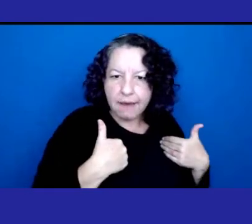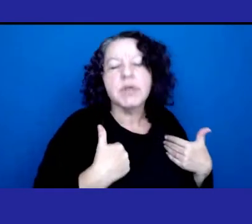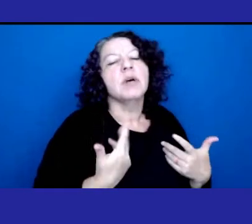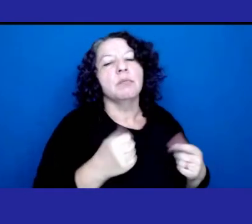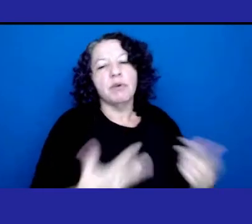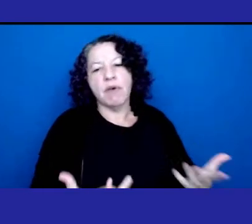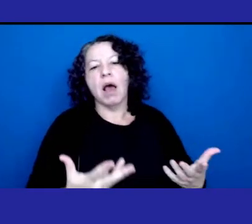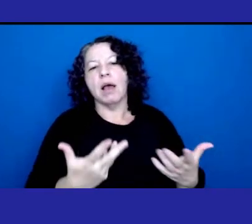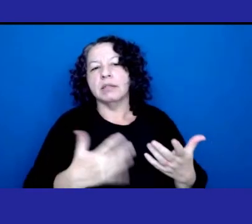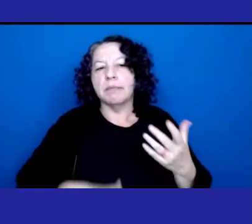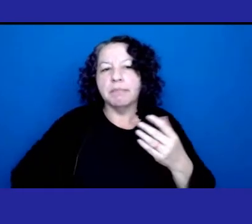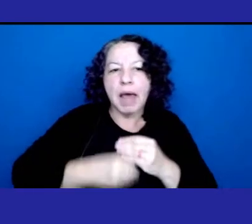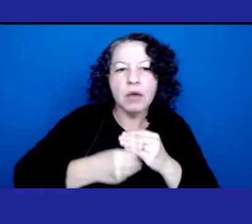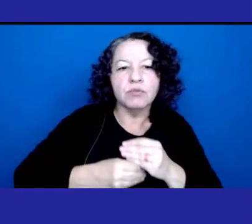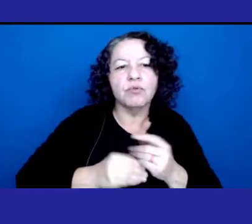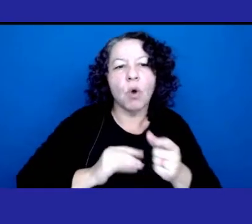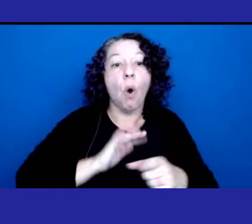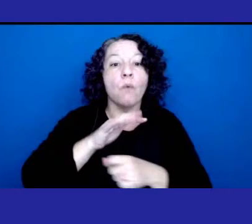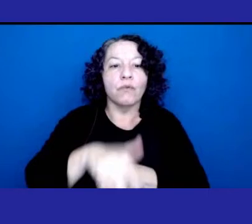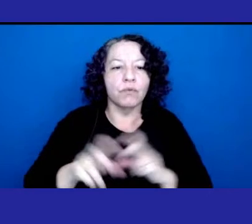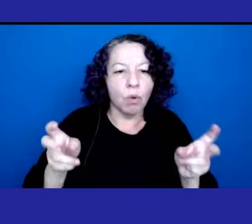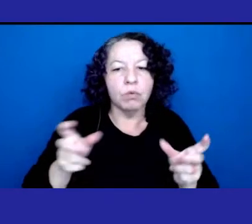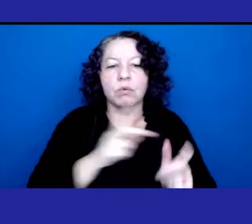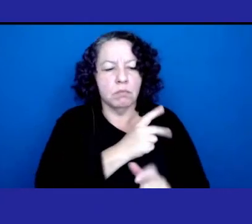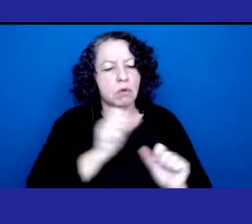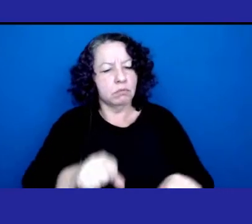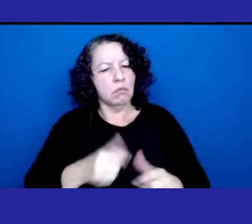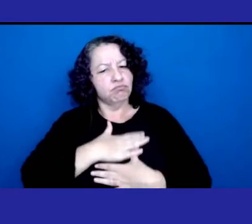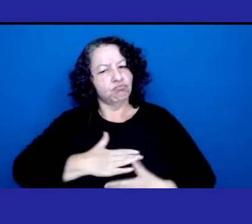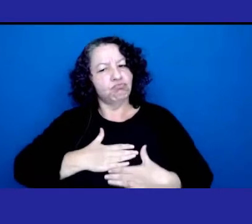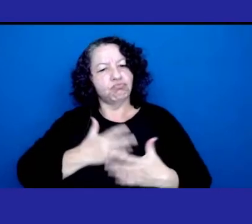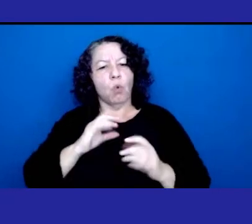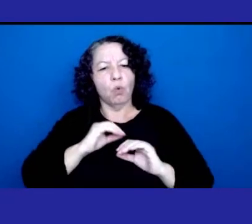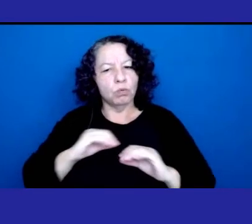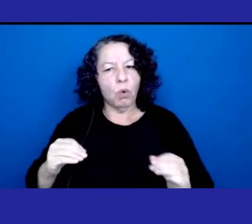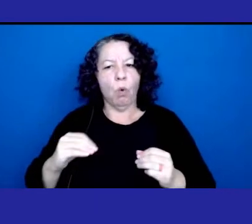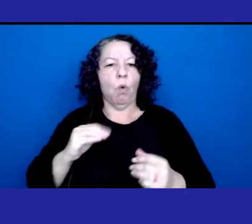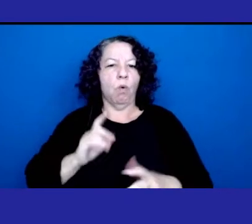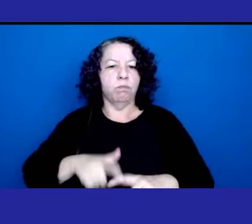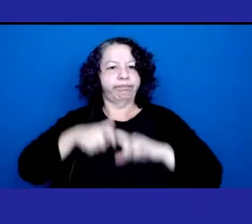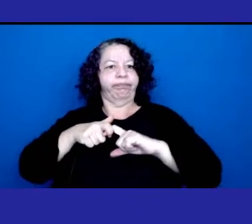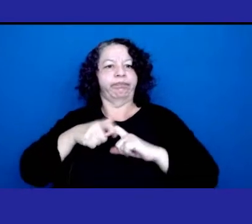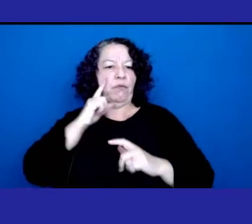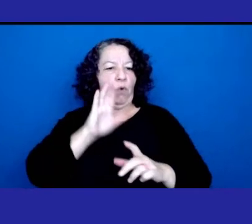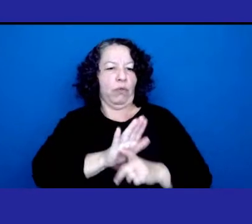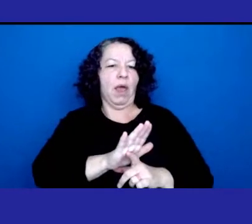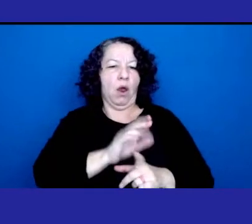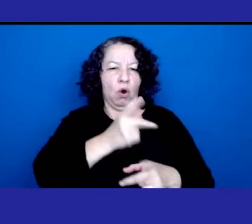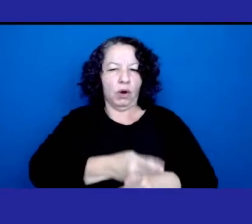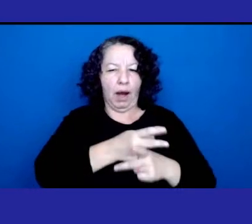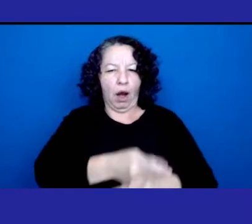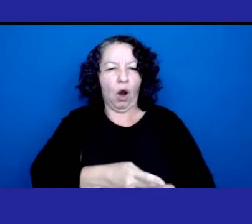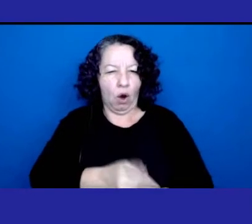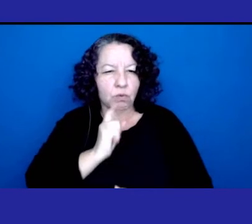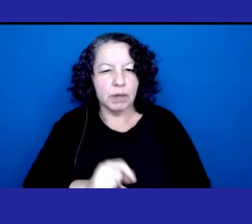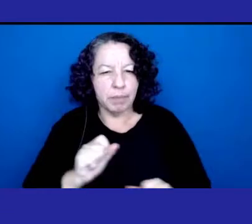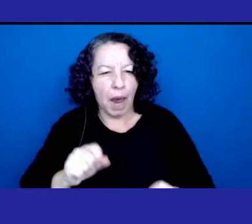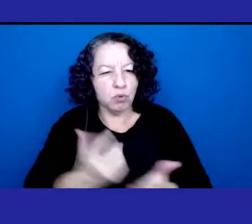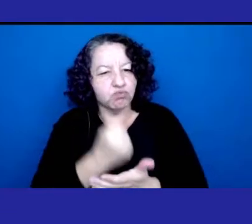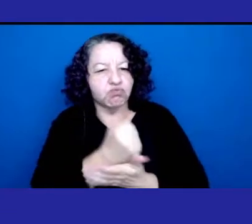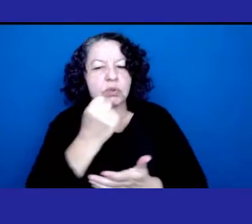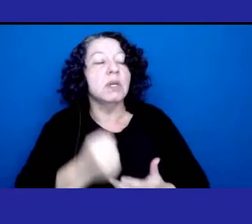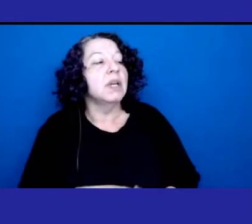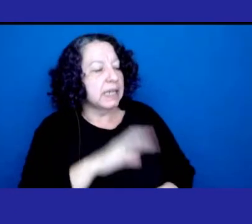so our patients get uninterrupted care. Right, and it does seem like, strangely, in this instance, we are